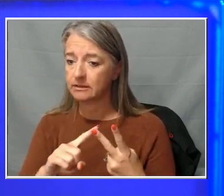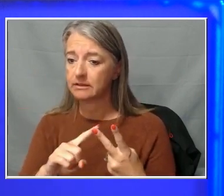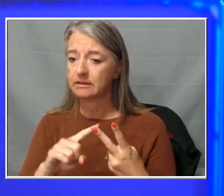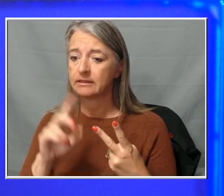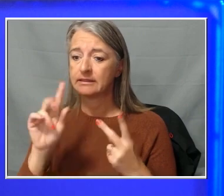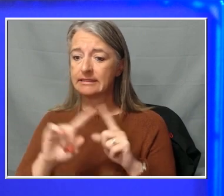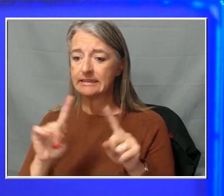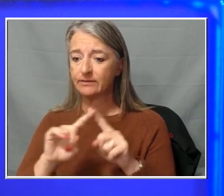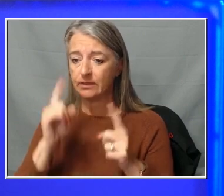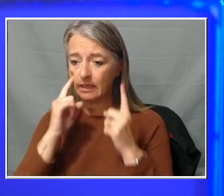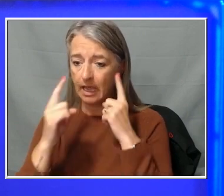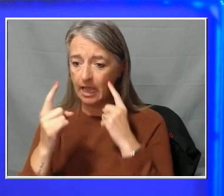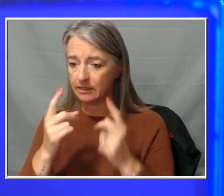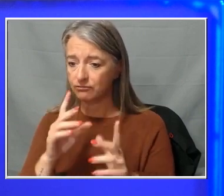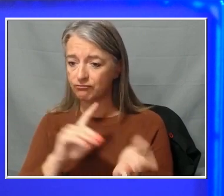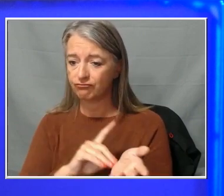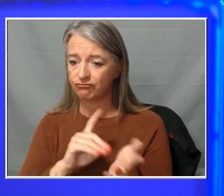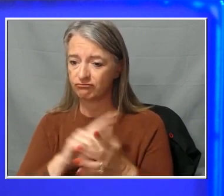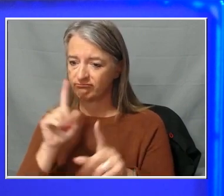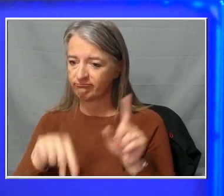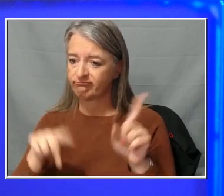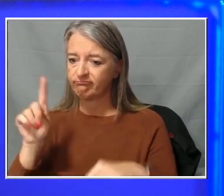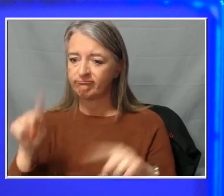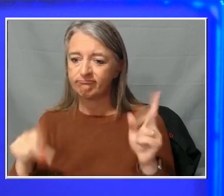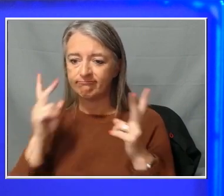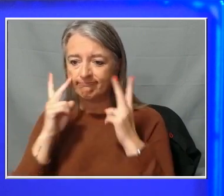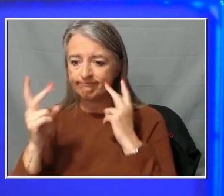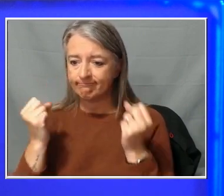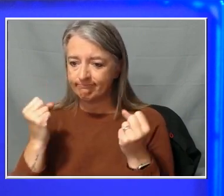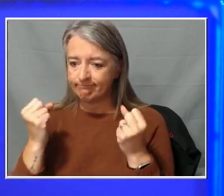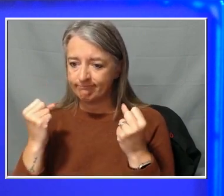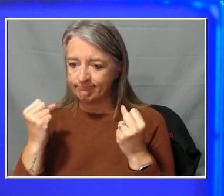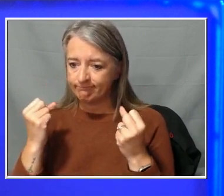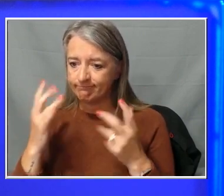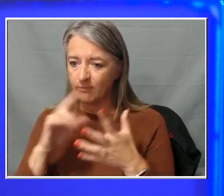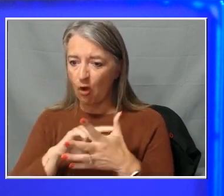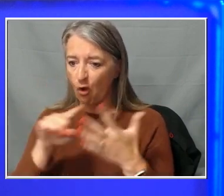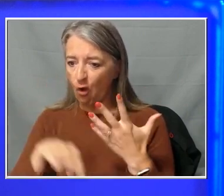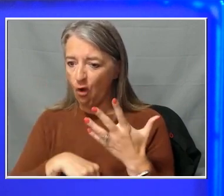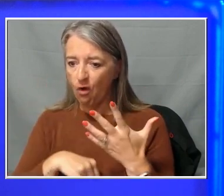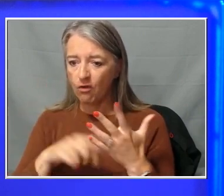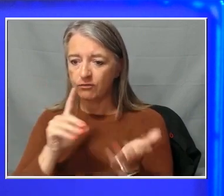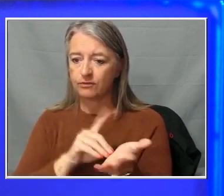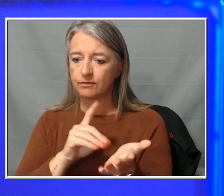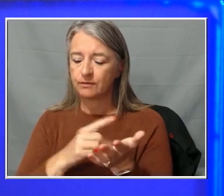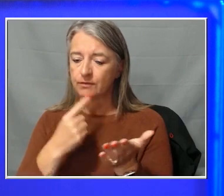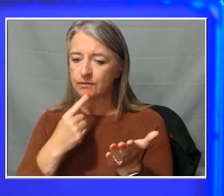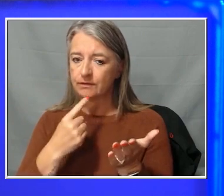ophthalmologist, and all of them had said, even